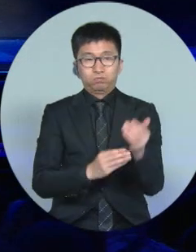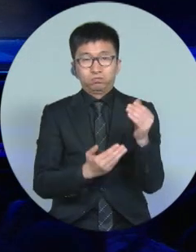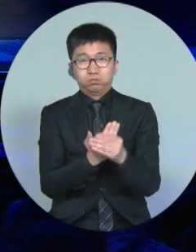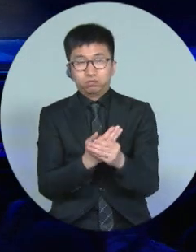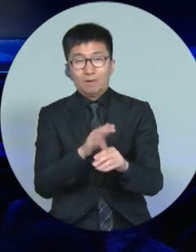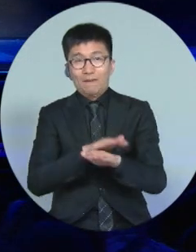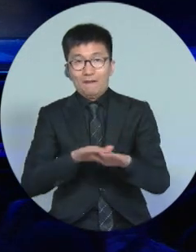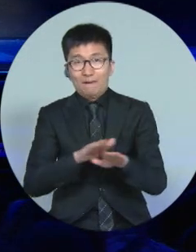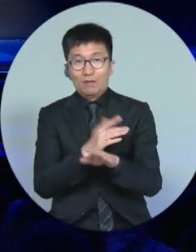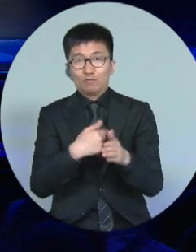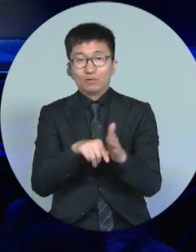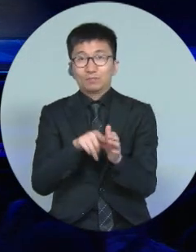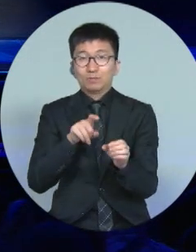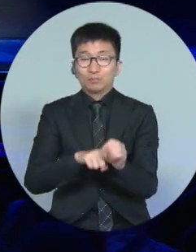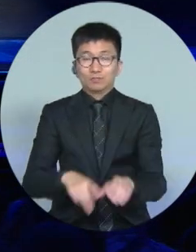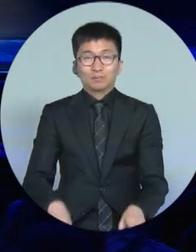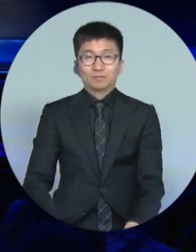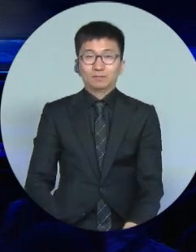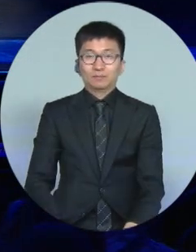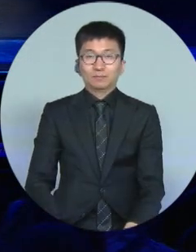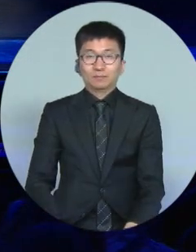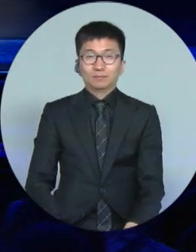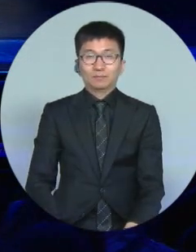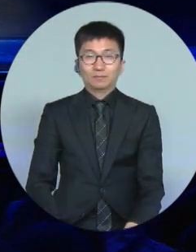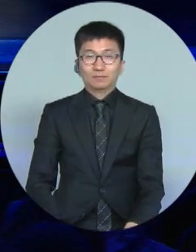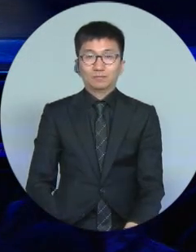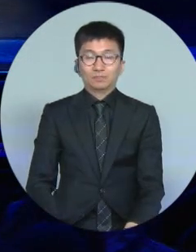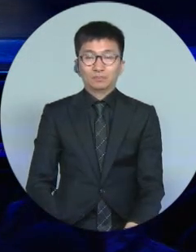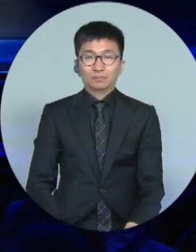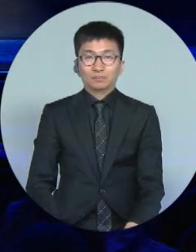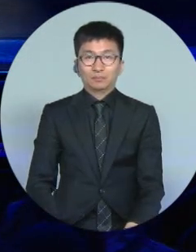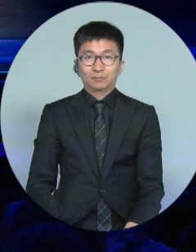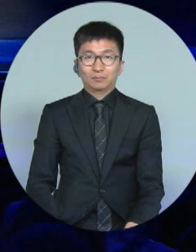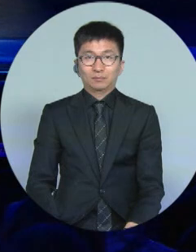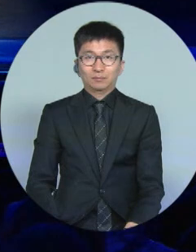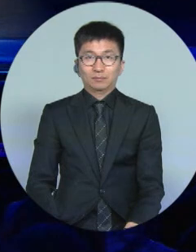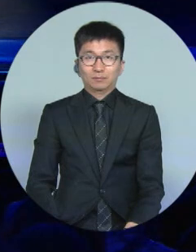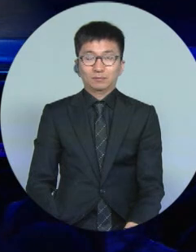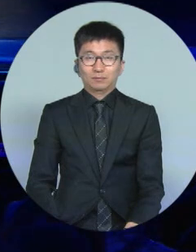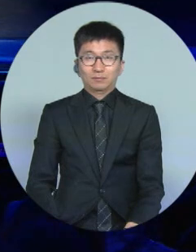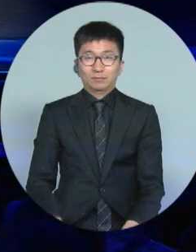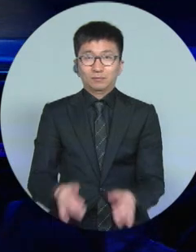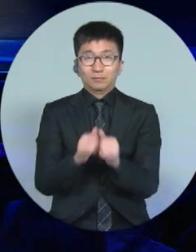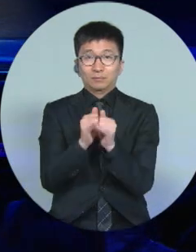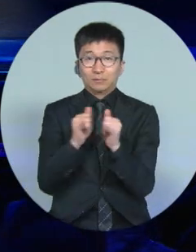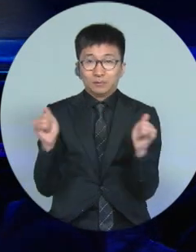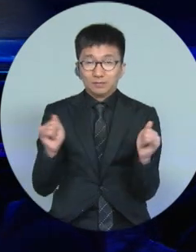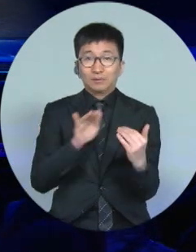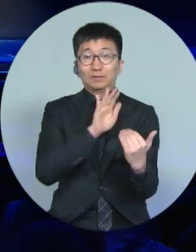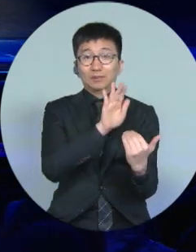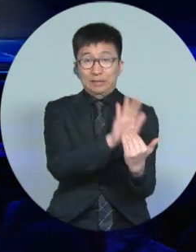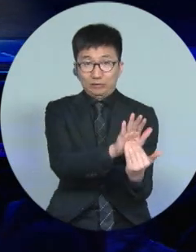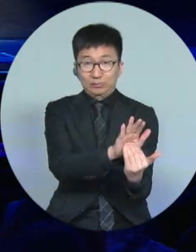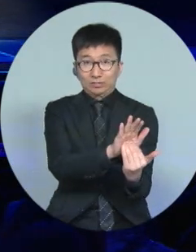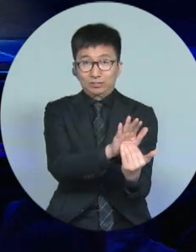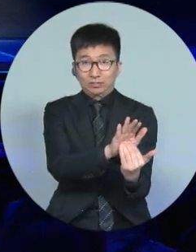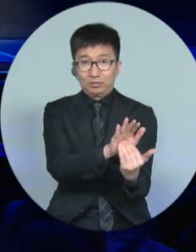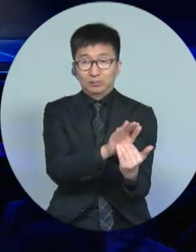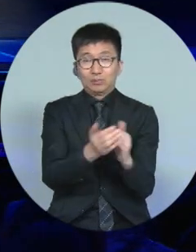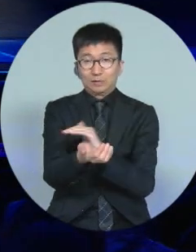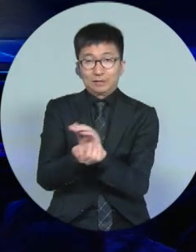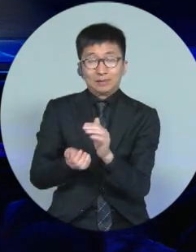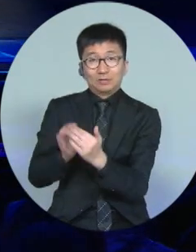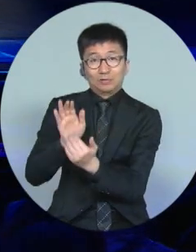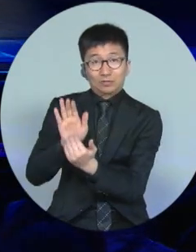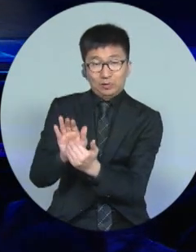sense of ex ante security. Ex ante protection, not ex post compensation